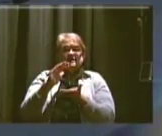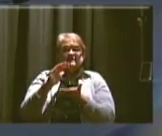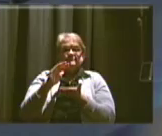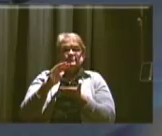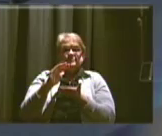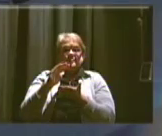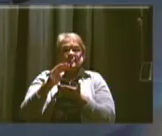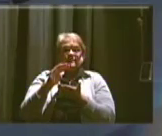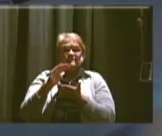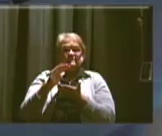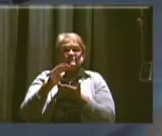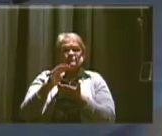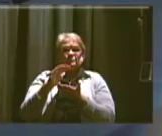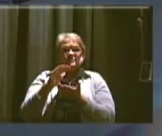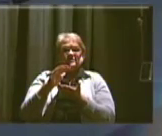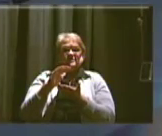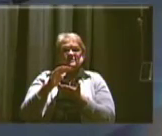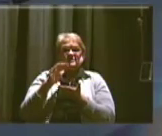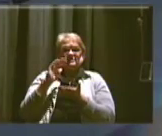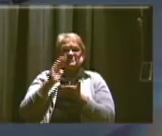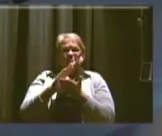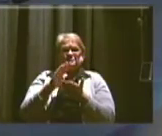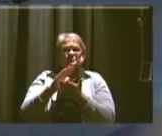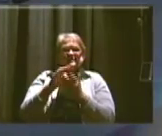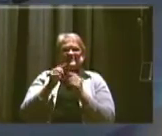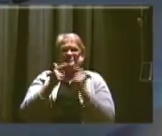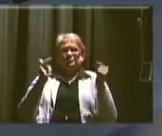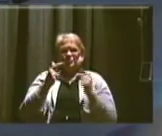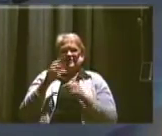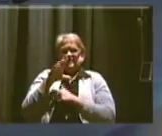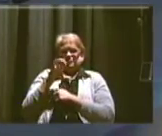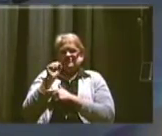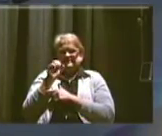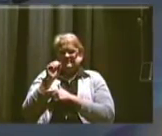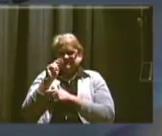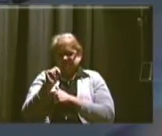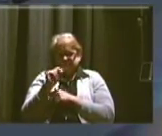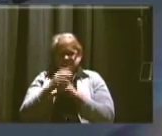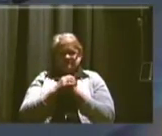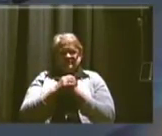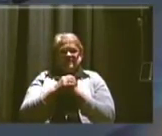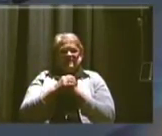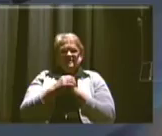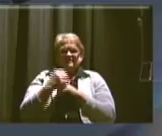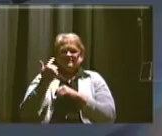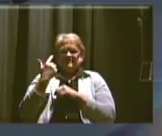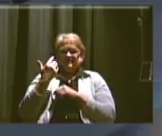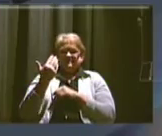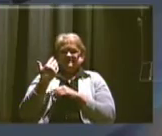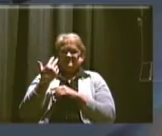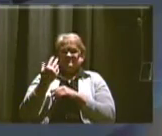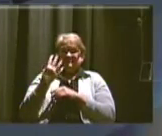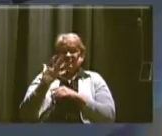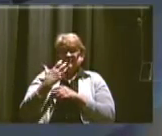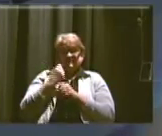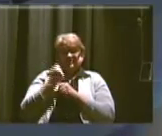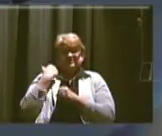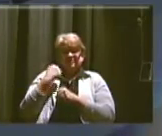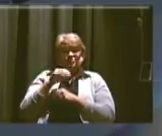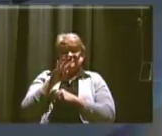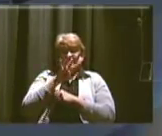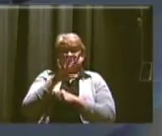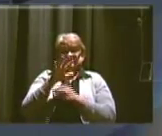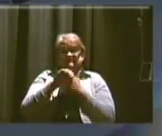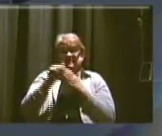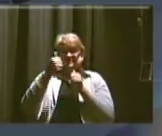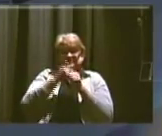to the Great Recession. We were 4 or 5 years ago receiving $25 a student. That amount fell to, for